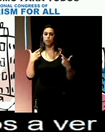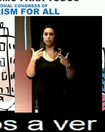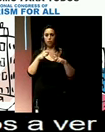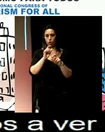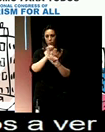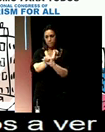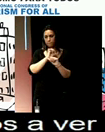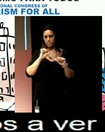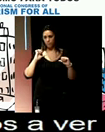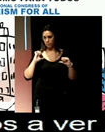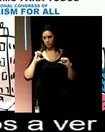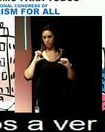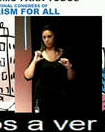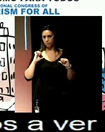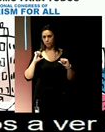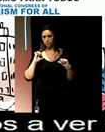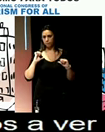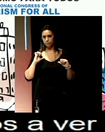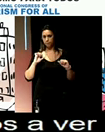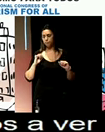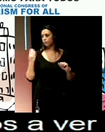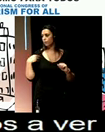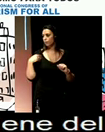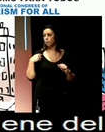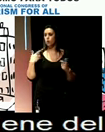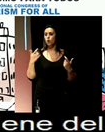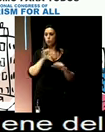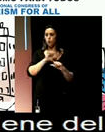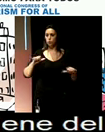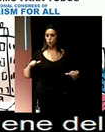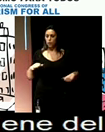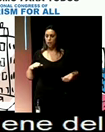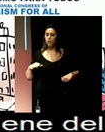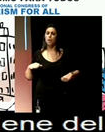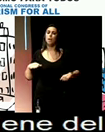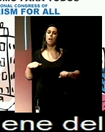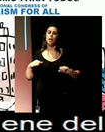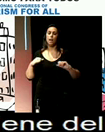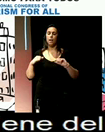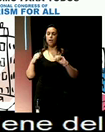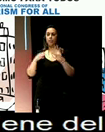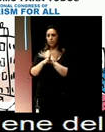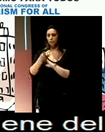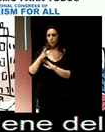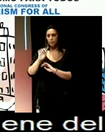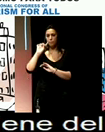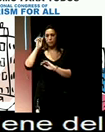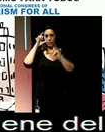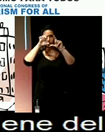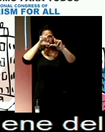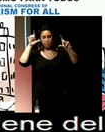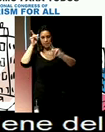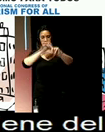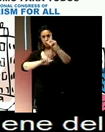Accessible Portugal is the first travel agency specialized in the accessible tourism, and this